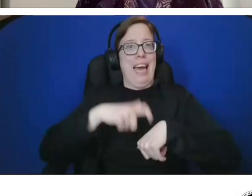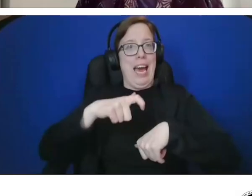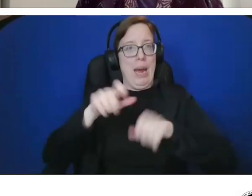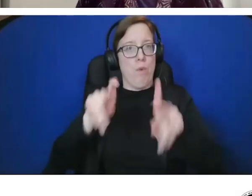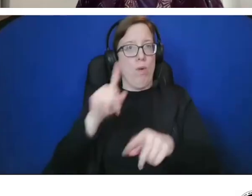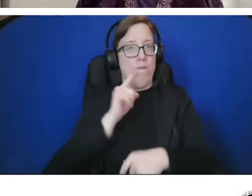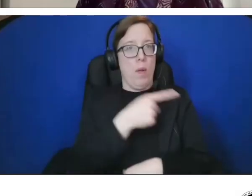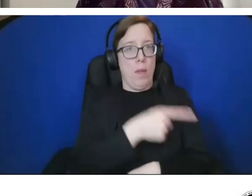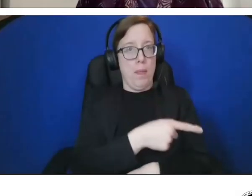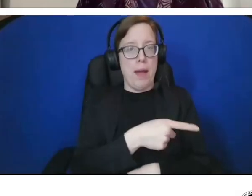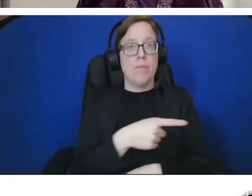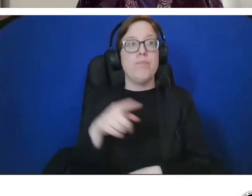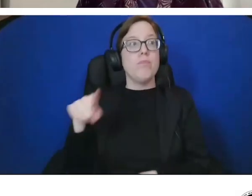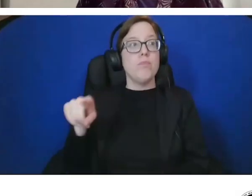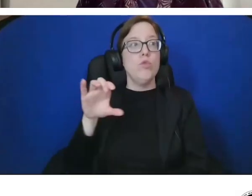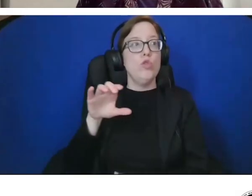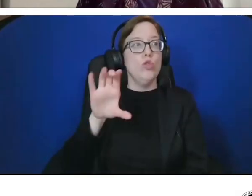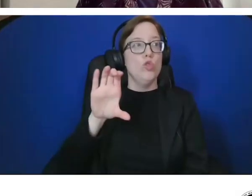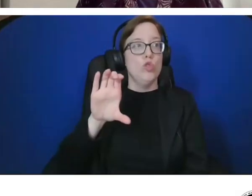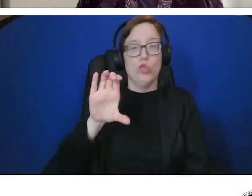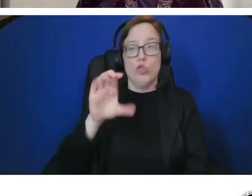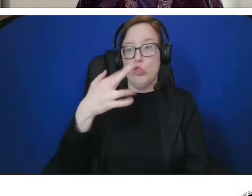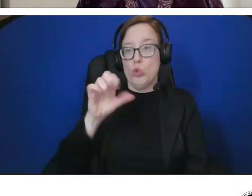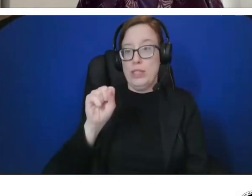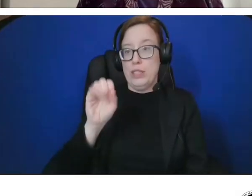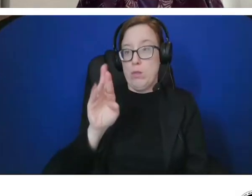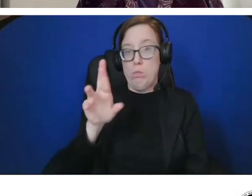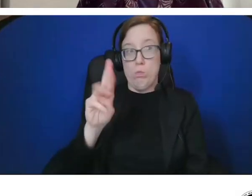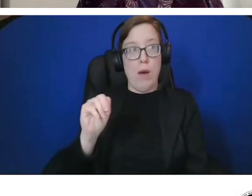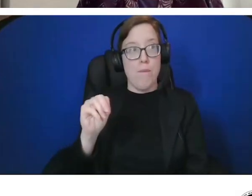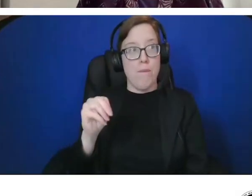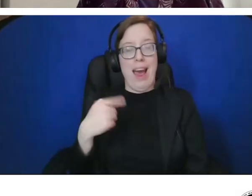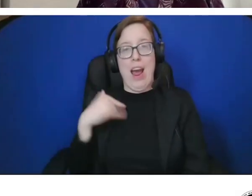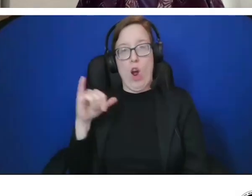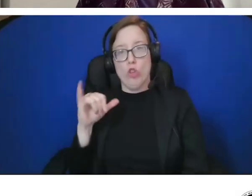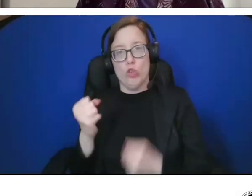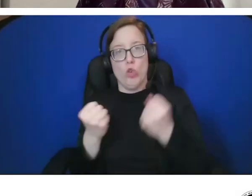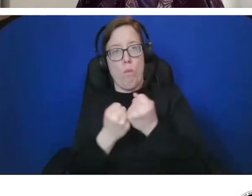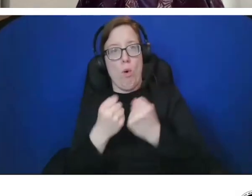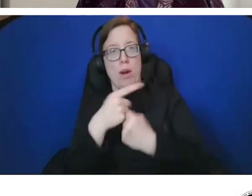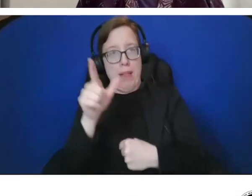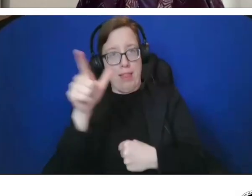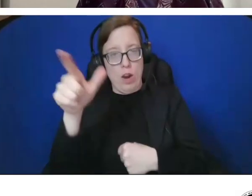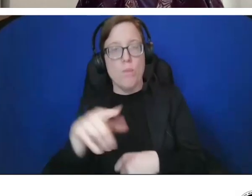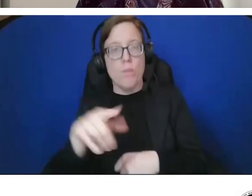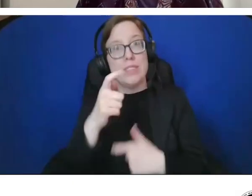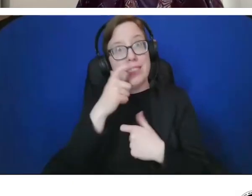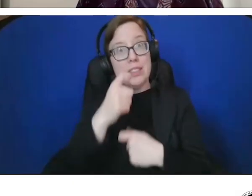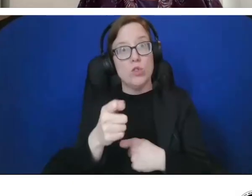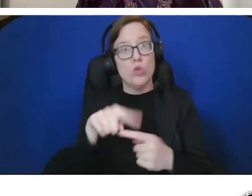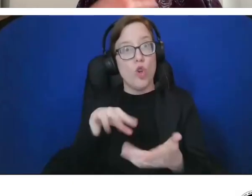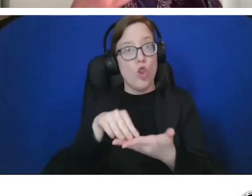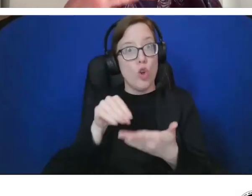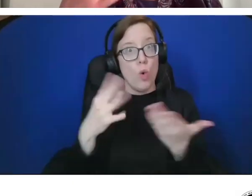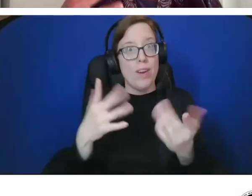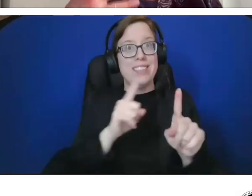learner. In a study that Chris Brum did and that I supported later with him, it was interesting to learn about the